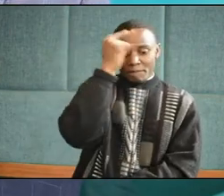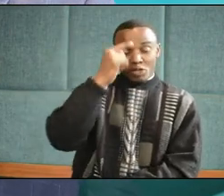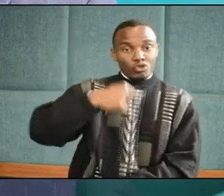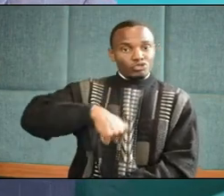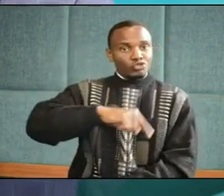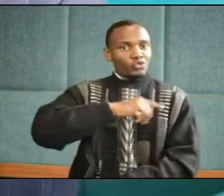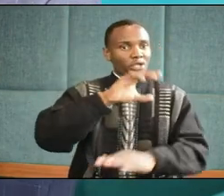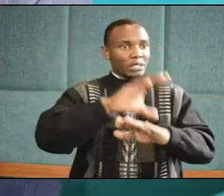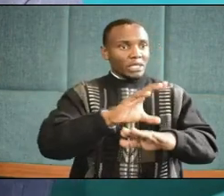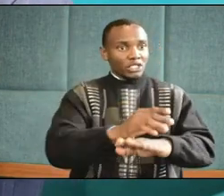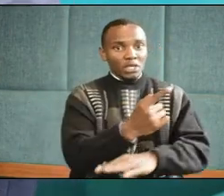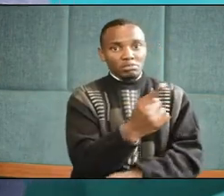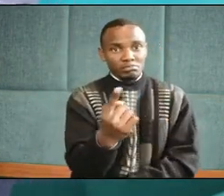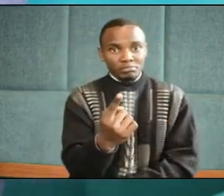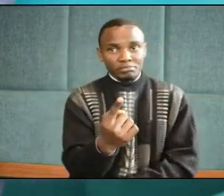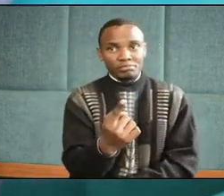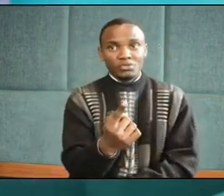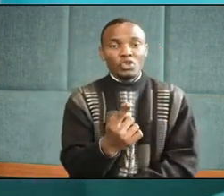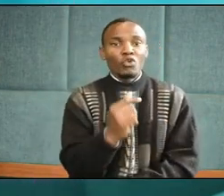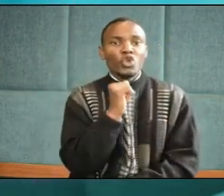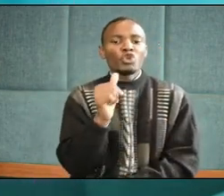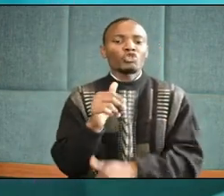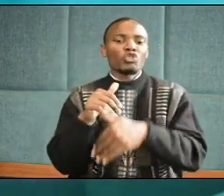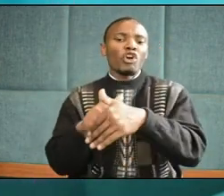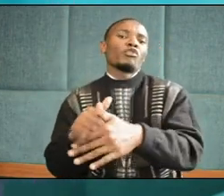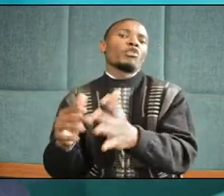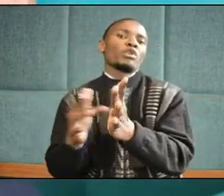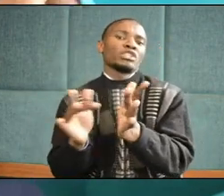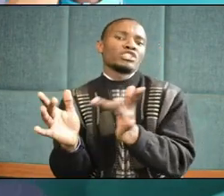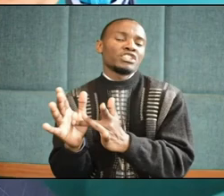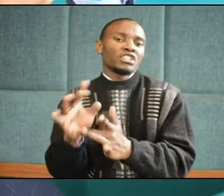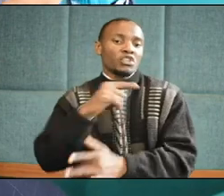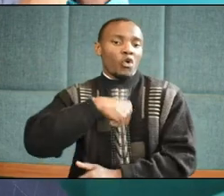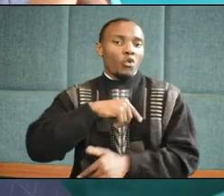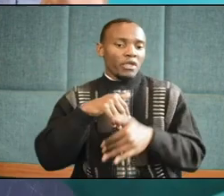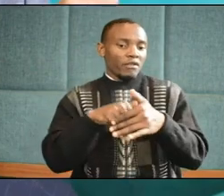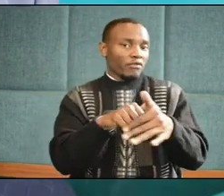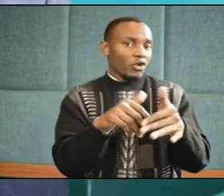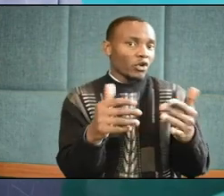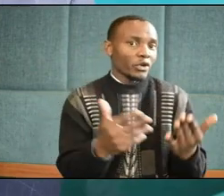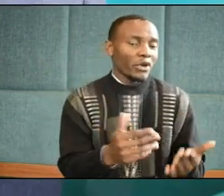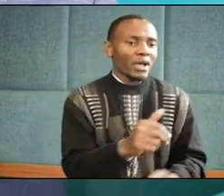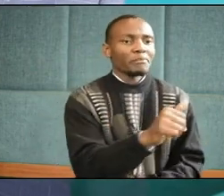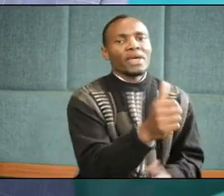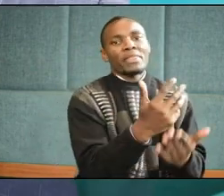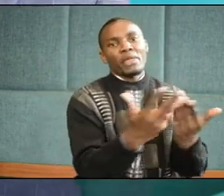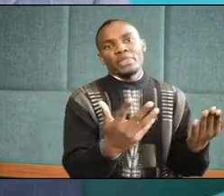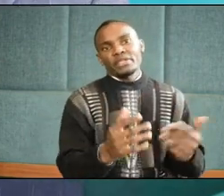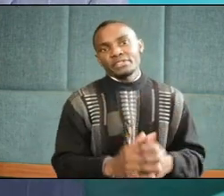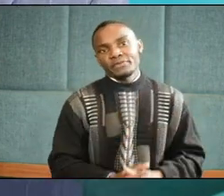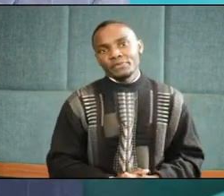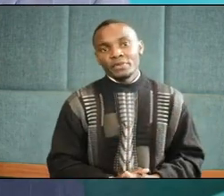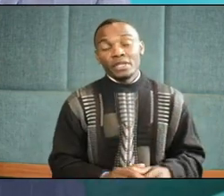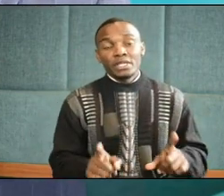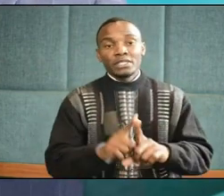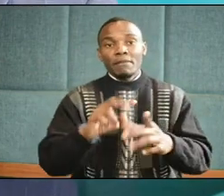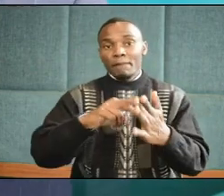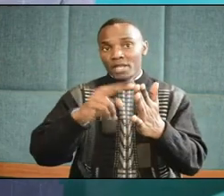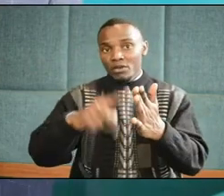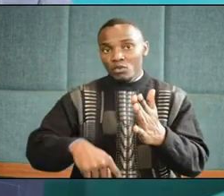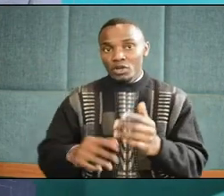church, instead of following Jesus, we are following other things. And